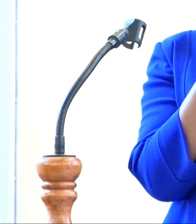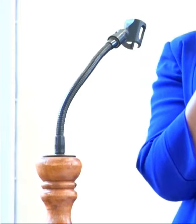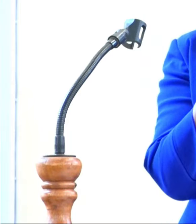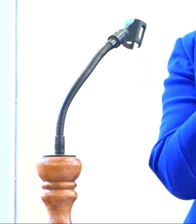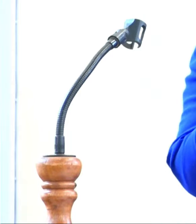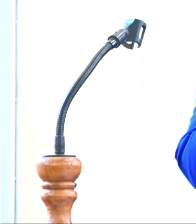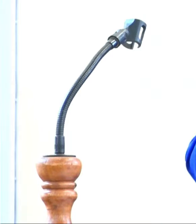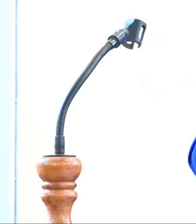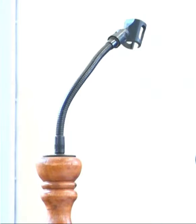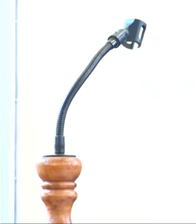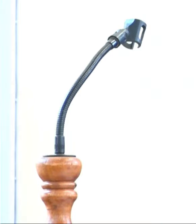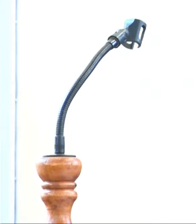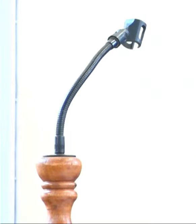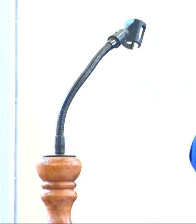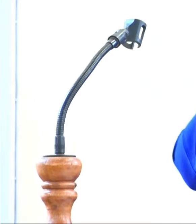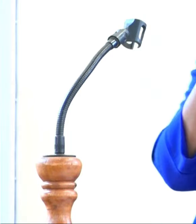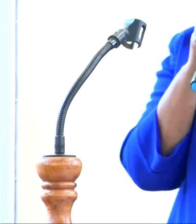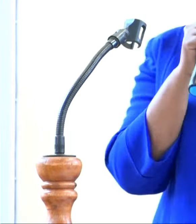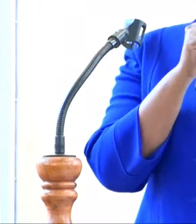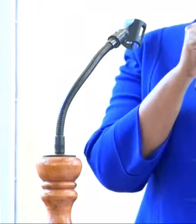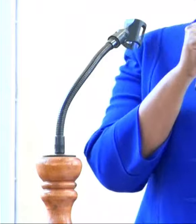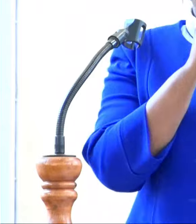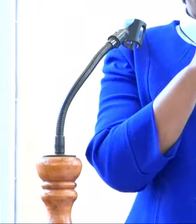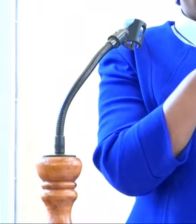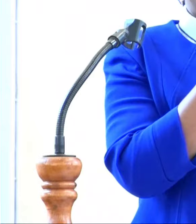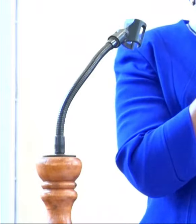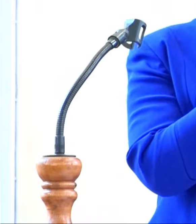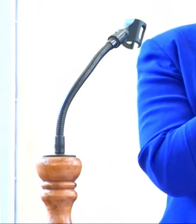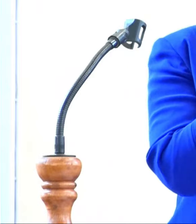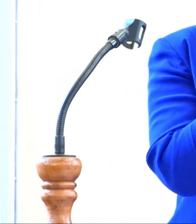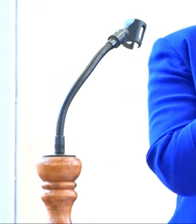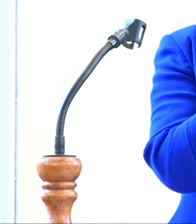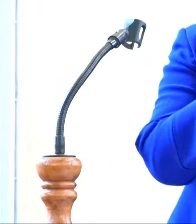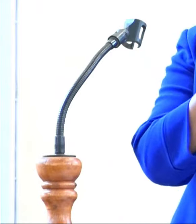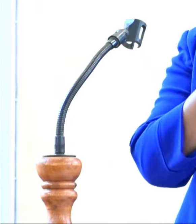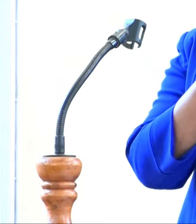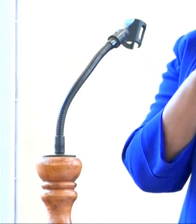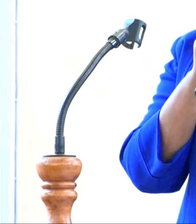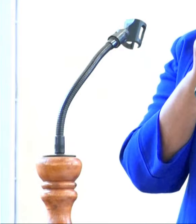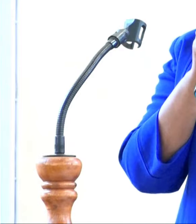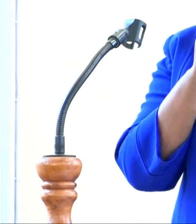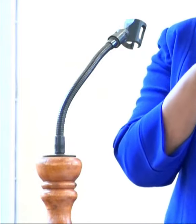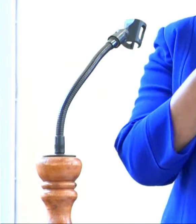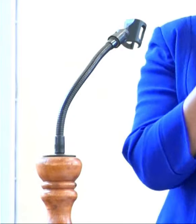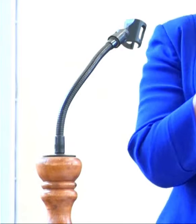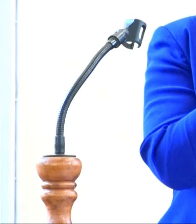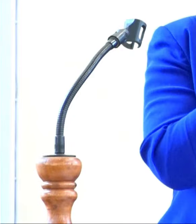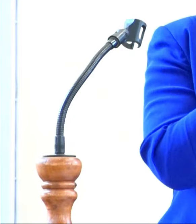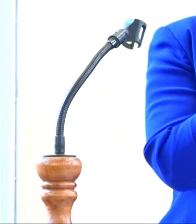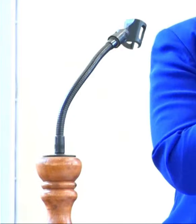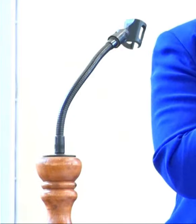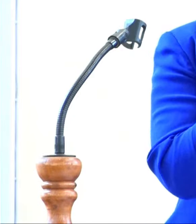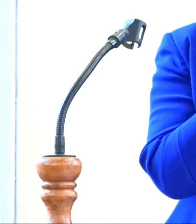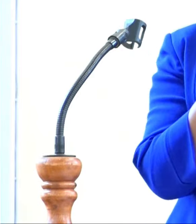God, Jesus, our Savior, the one who called us like just any